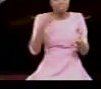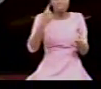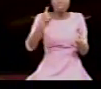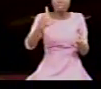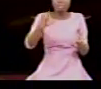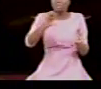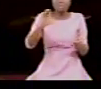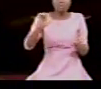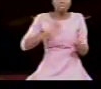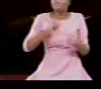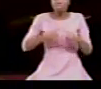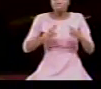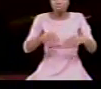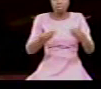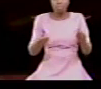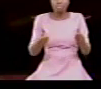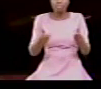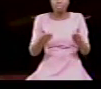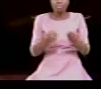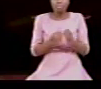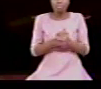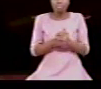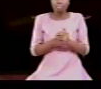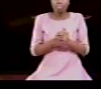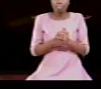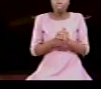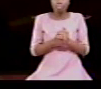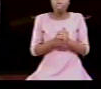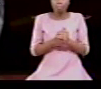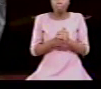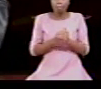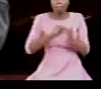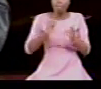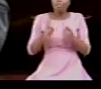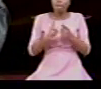I can't. Are you sincere?